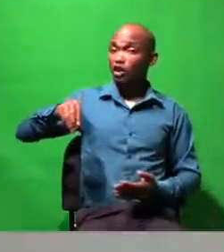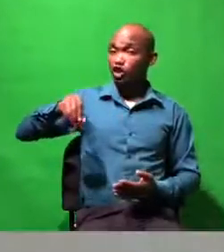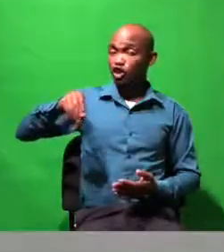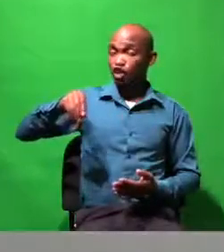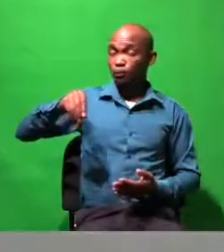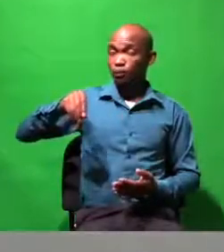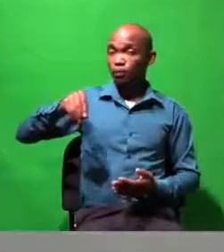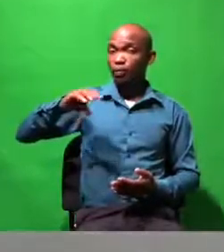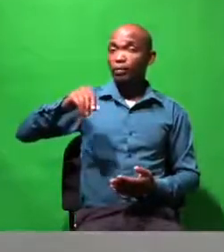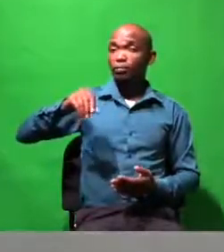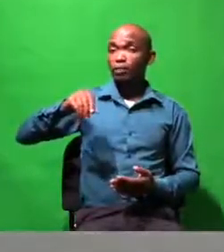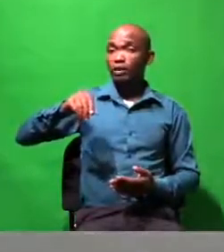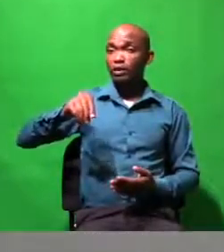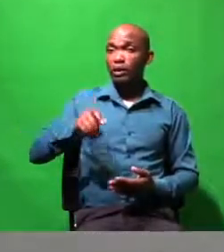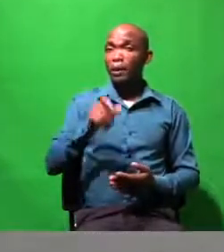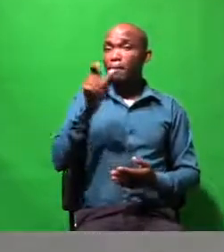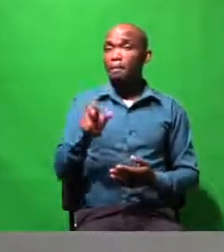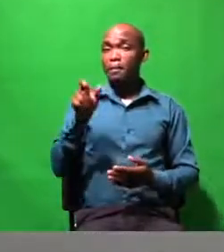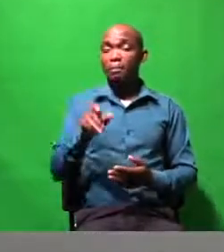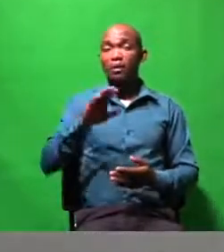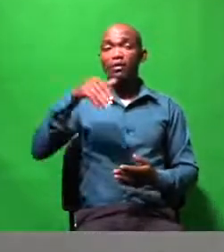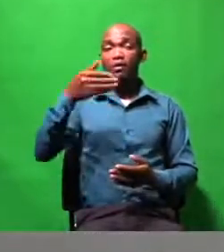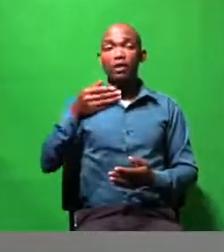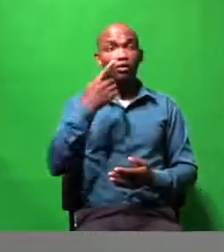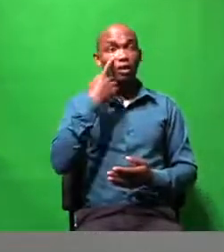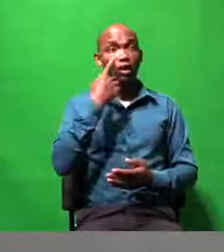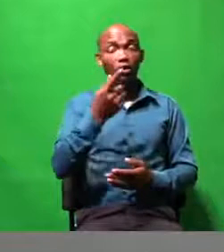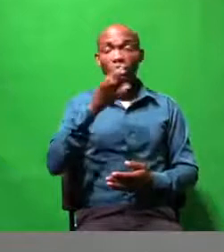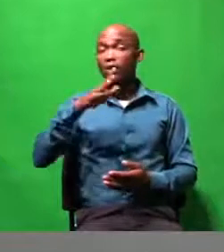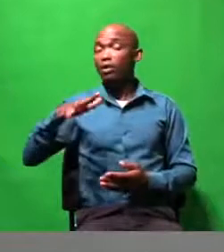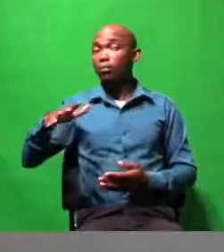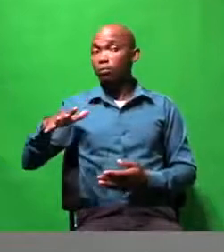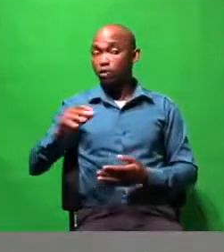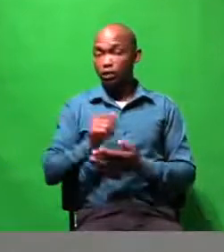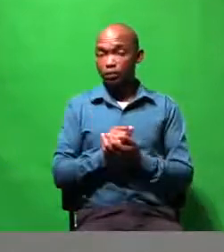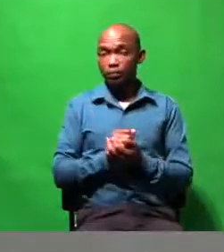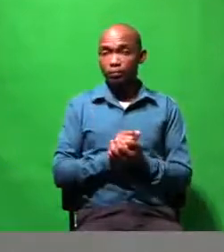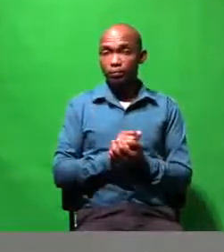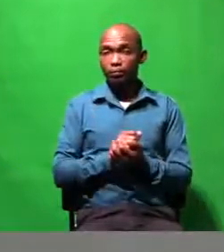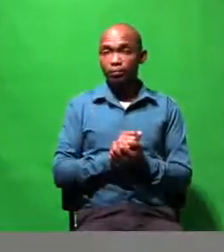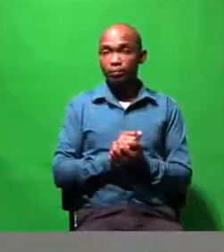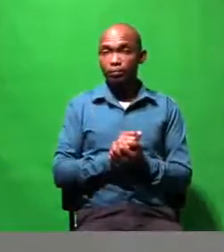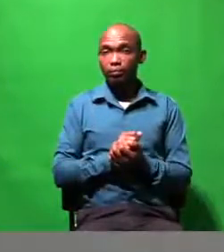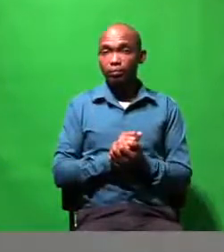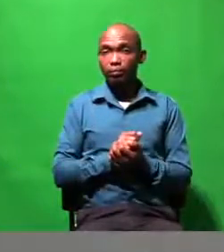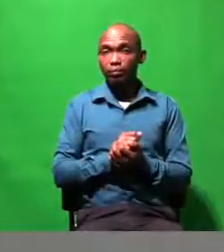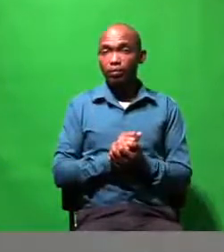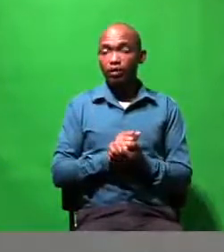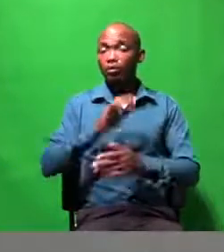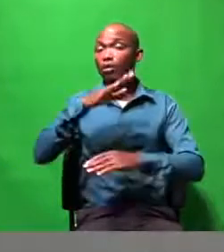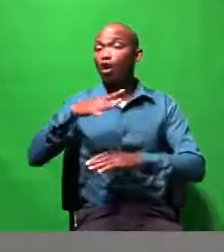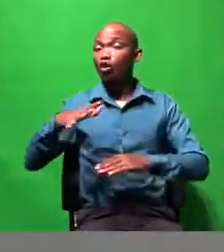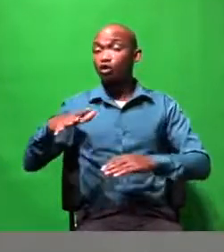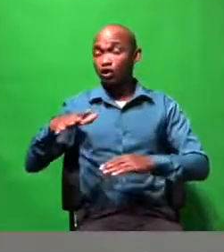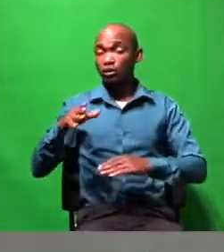where we stand people, and then we can look at the water on the ocean.